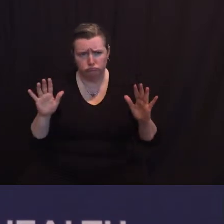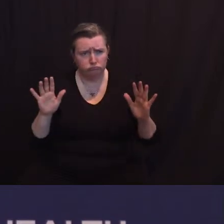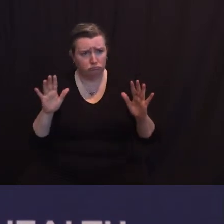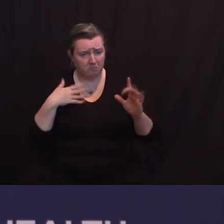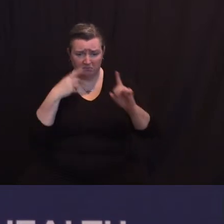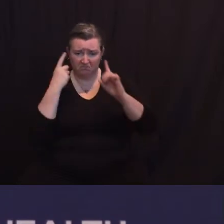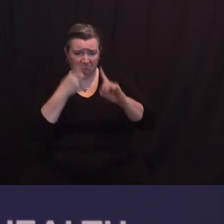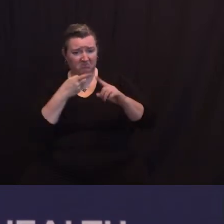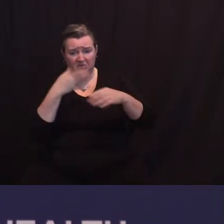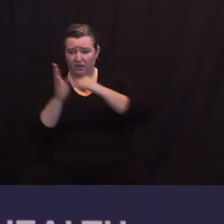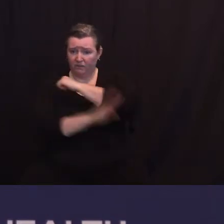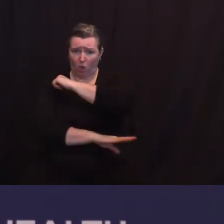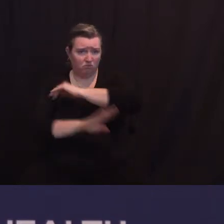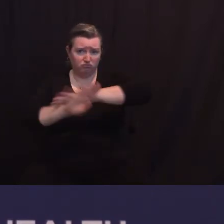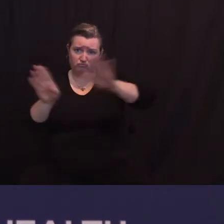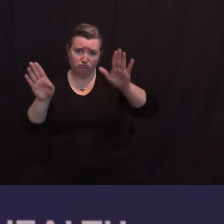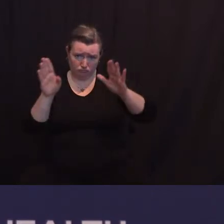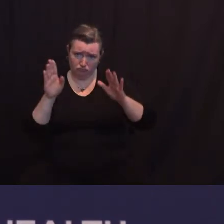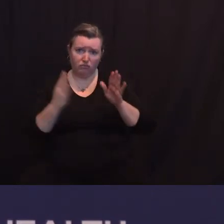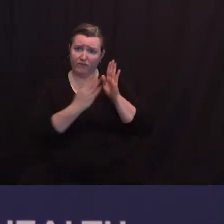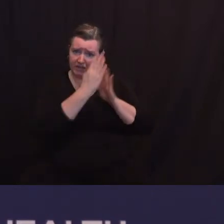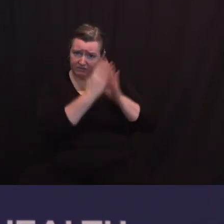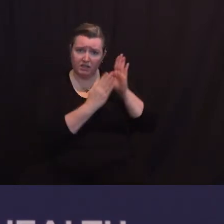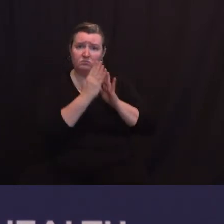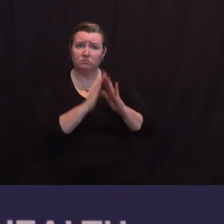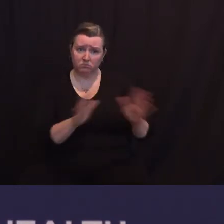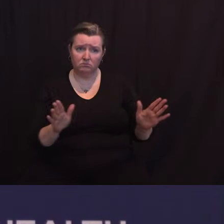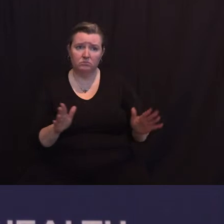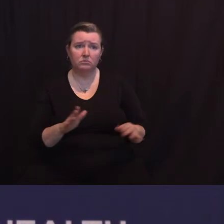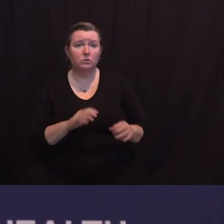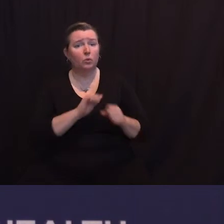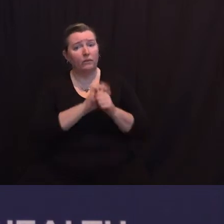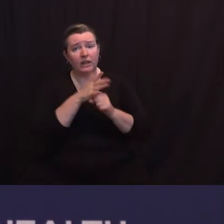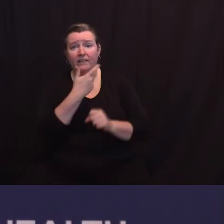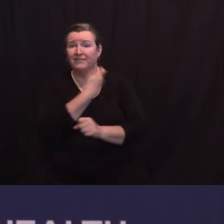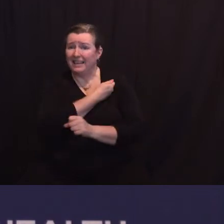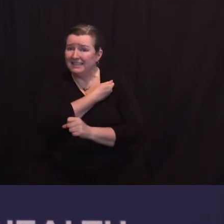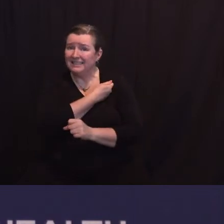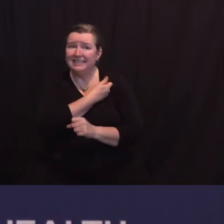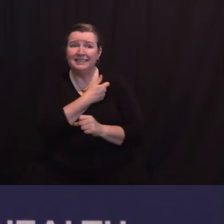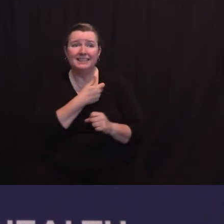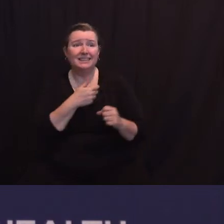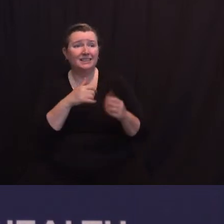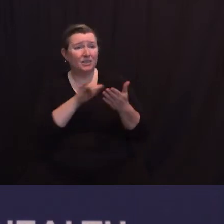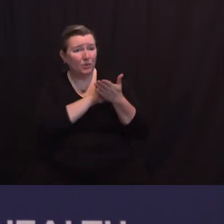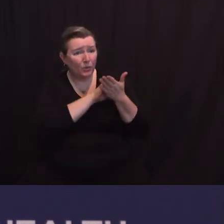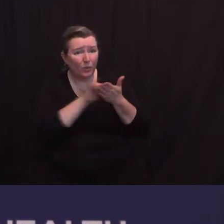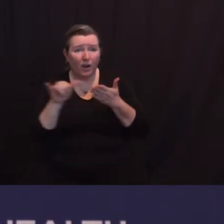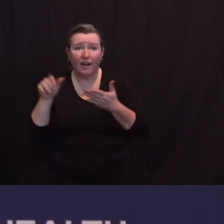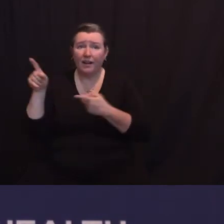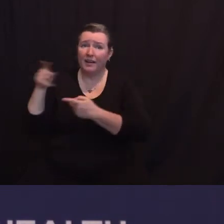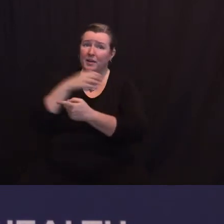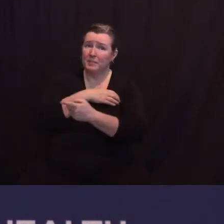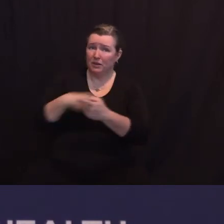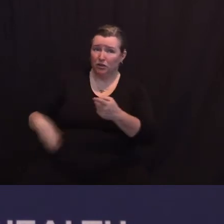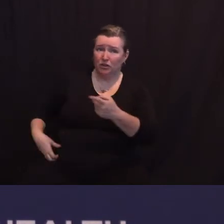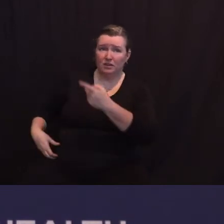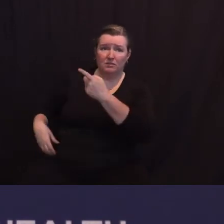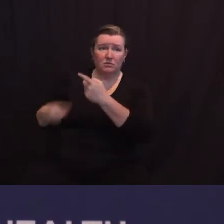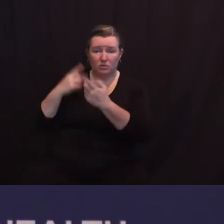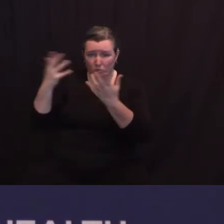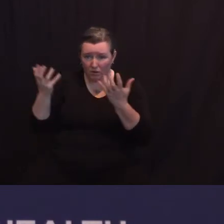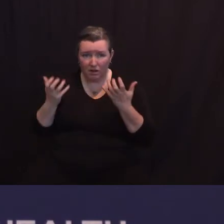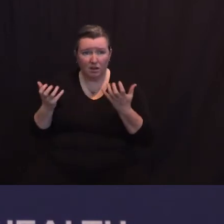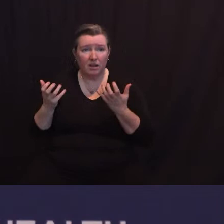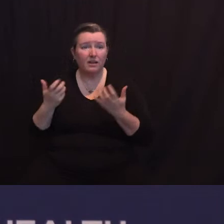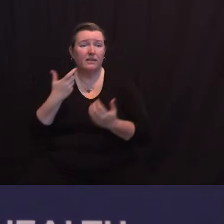on vaccines. How do you respond to Newark Mayor's statement yesterday that he wants to make vaccines available to all adults now, since the